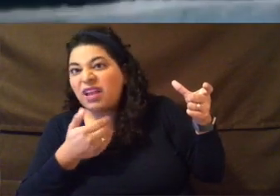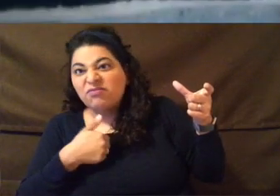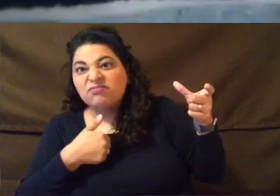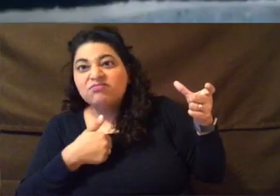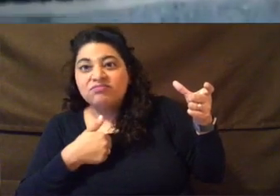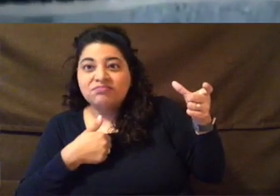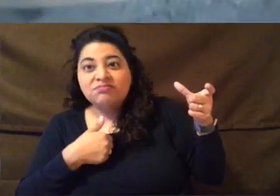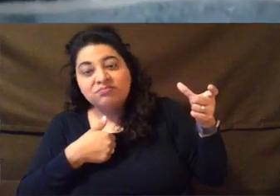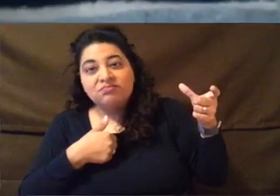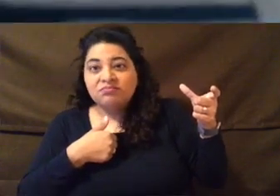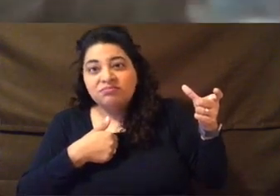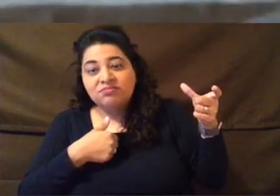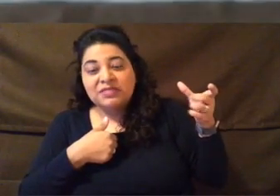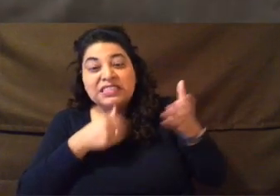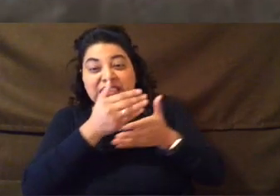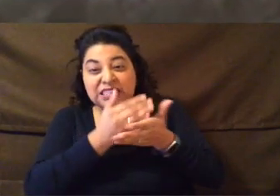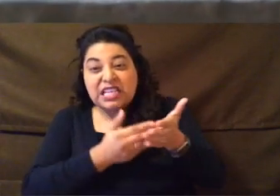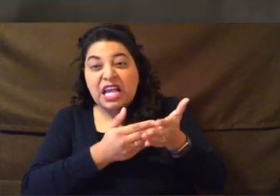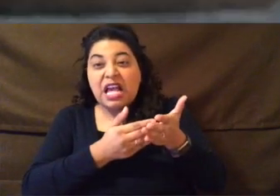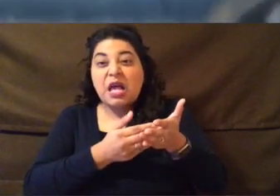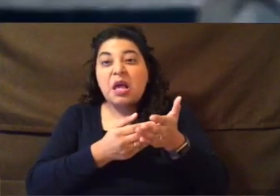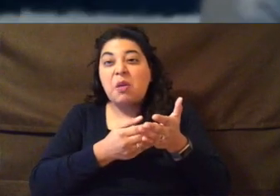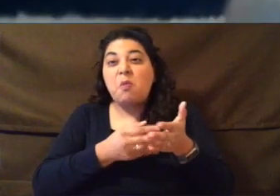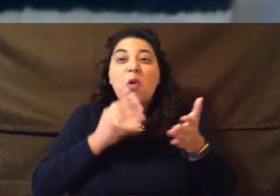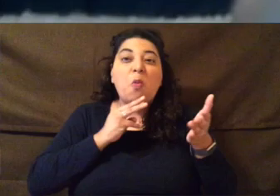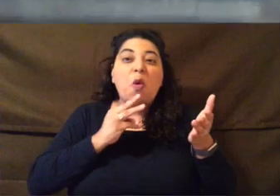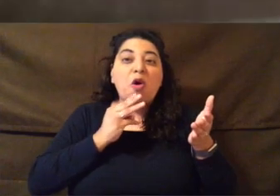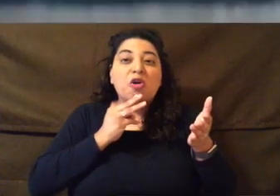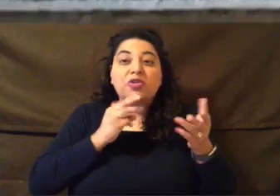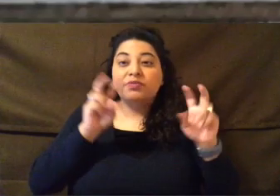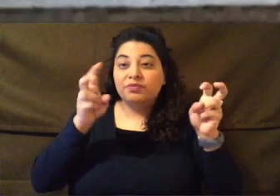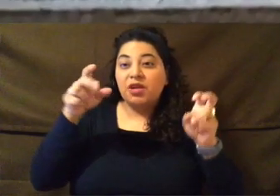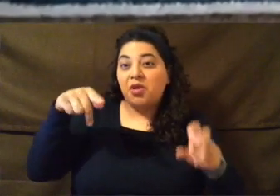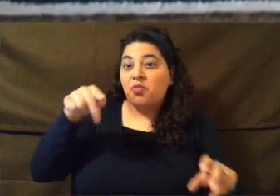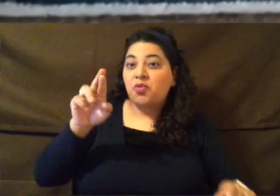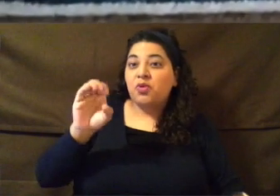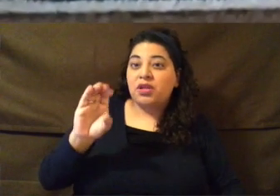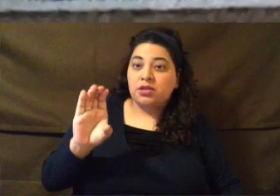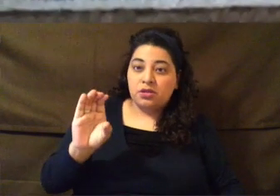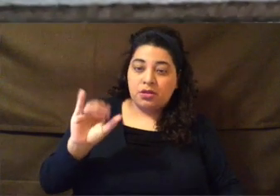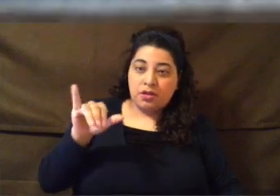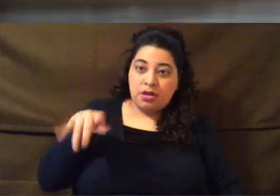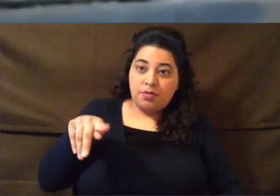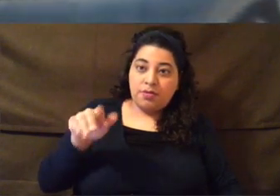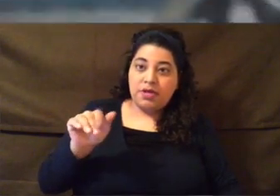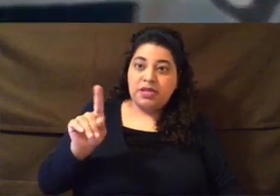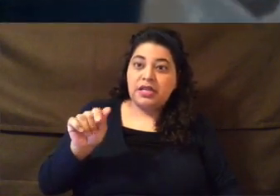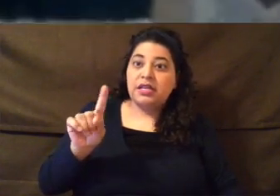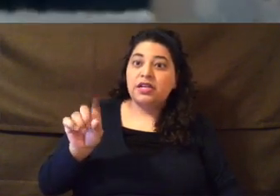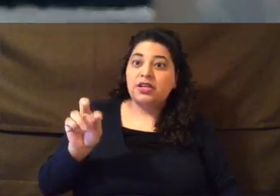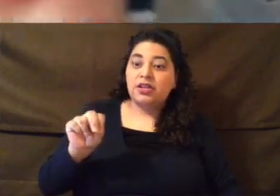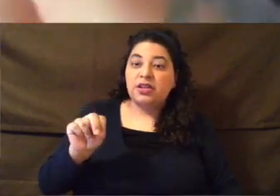there is some precipitation, not very much though.